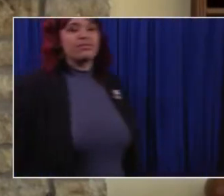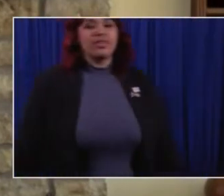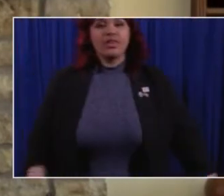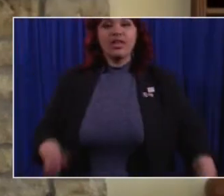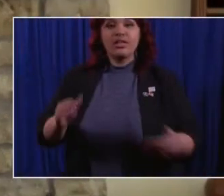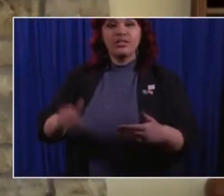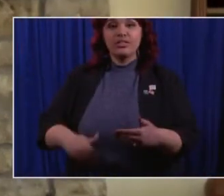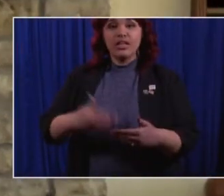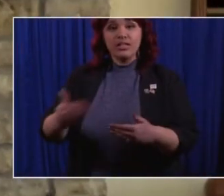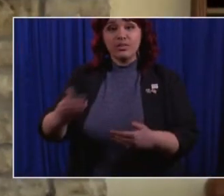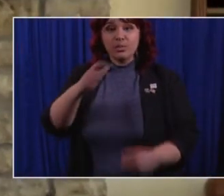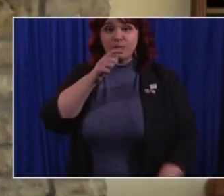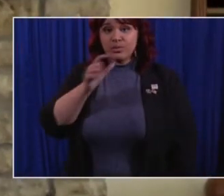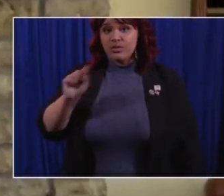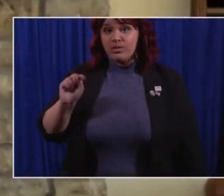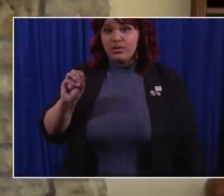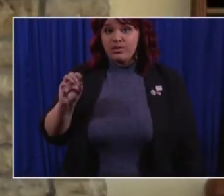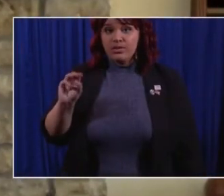Hey, Tom.